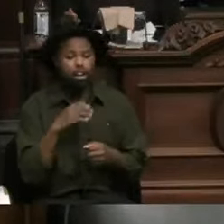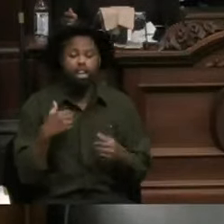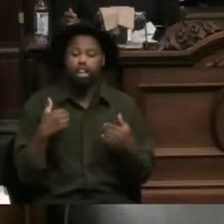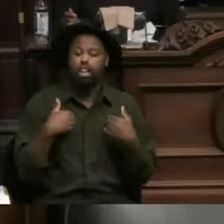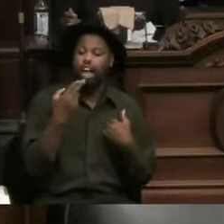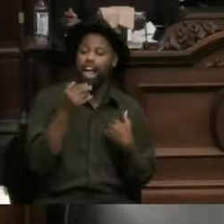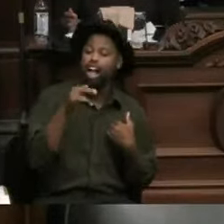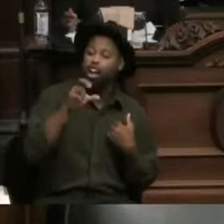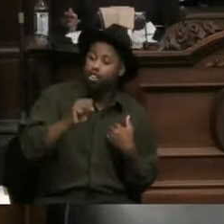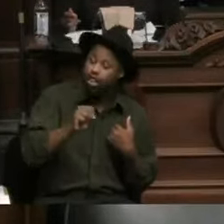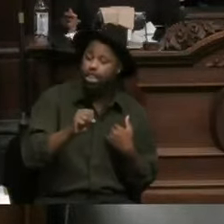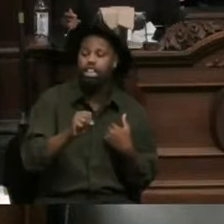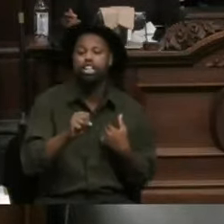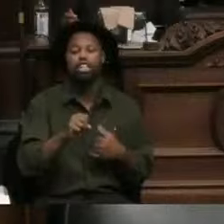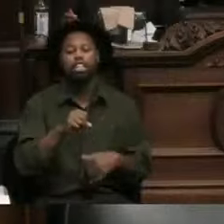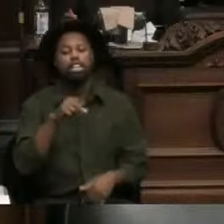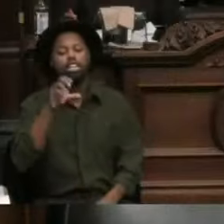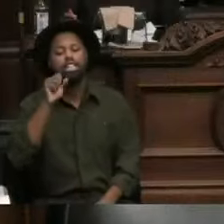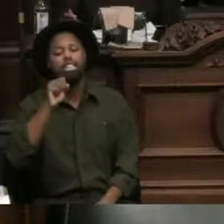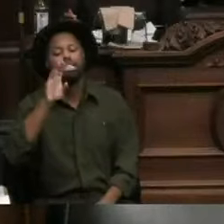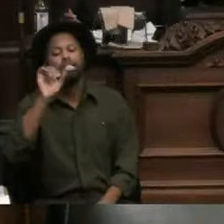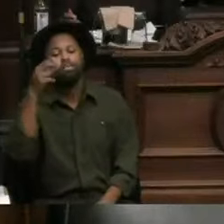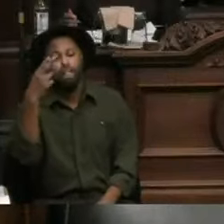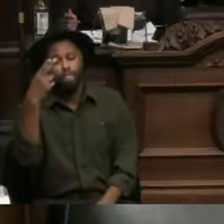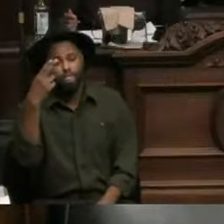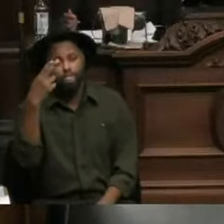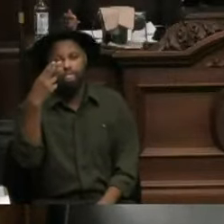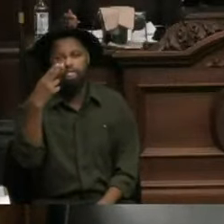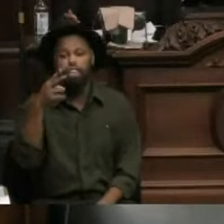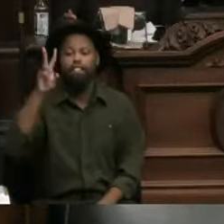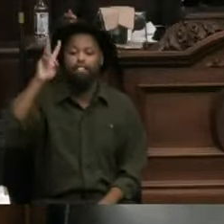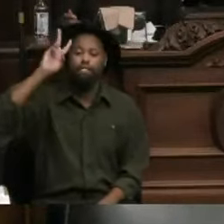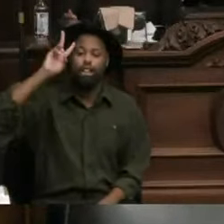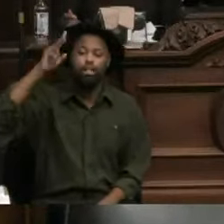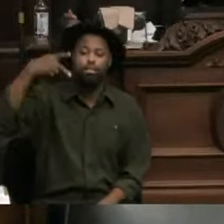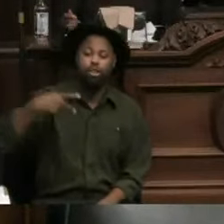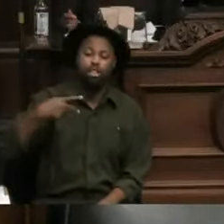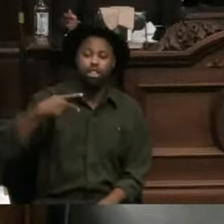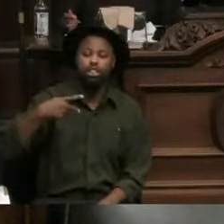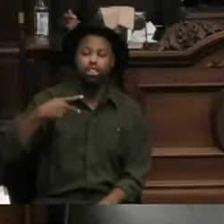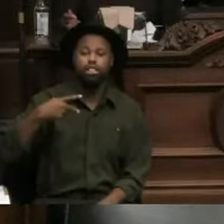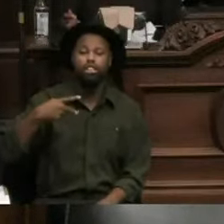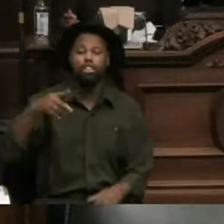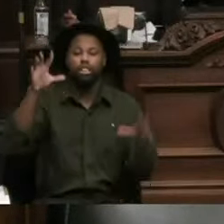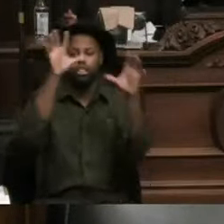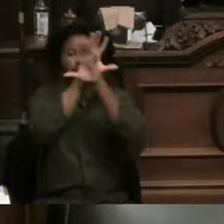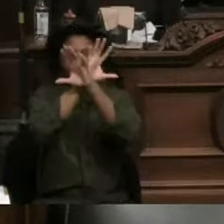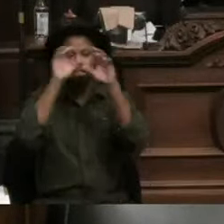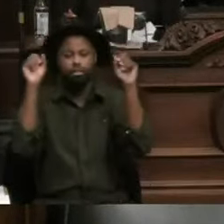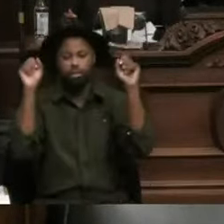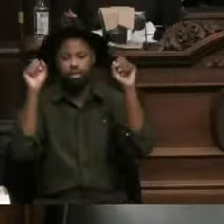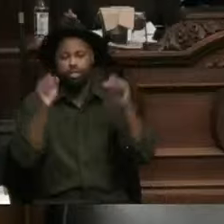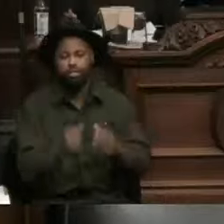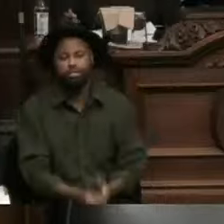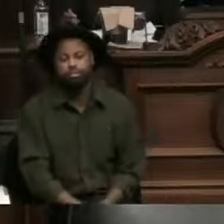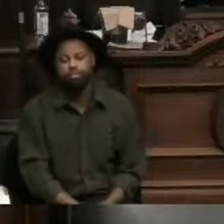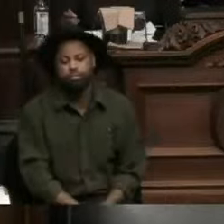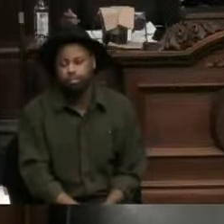Harris, Council Member Kimberly Smith, Council Vice President Mary Lupien, and Council President Miguel A. Melendez,